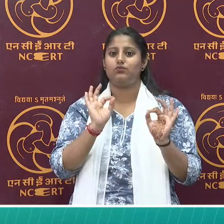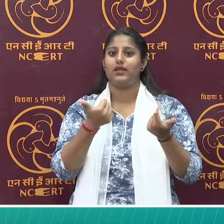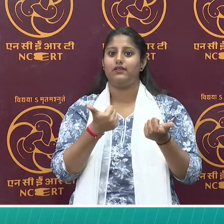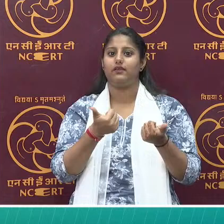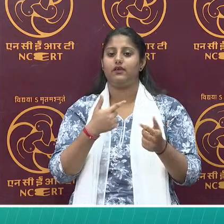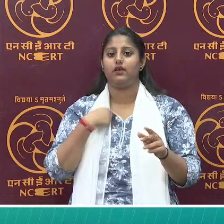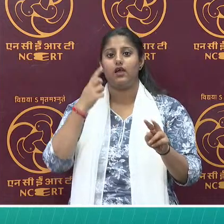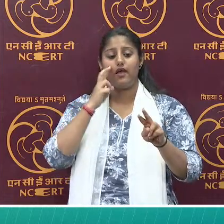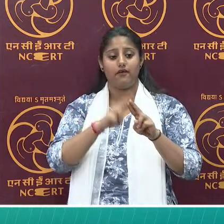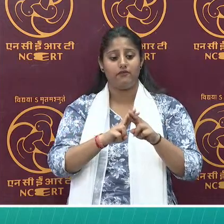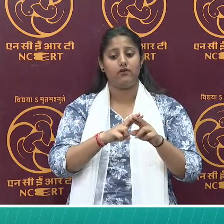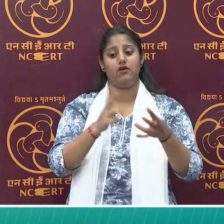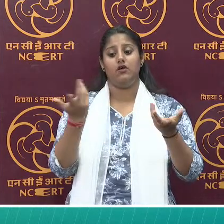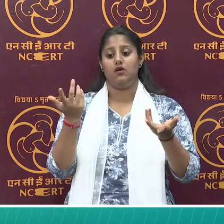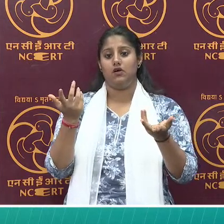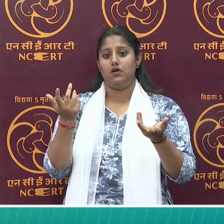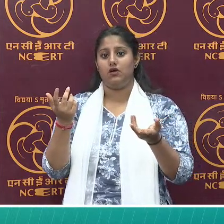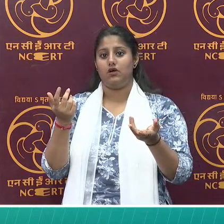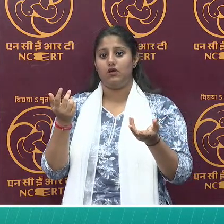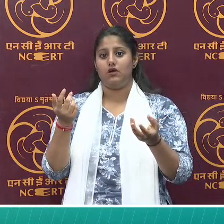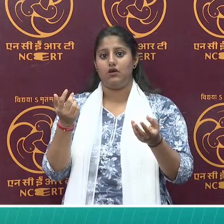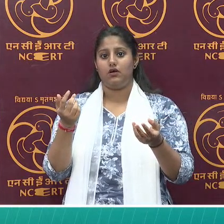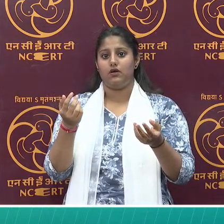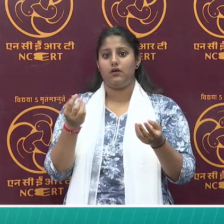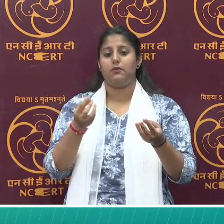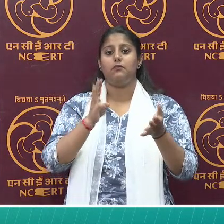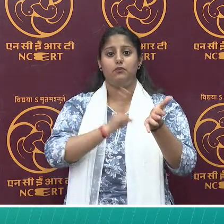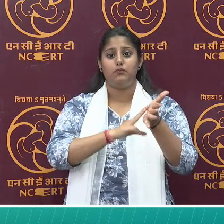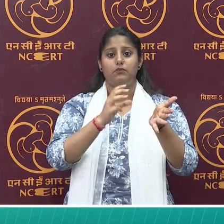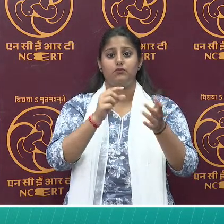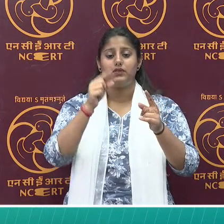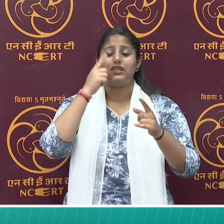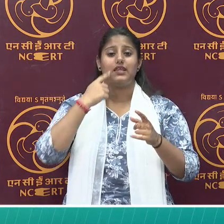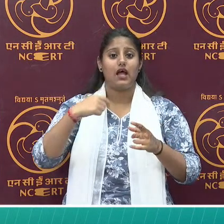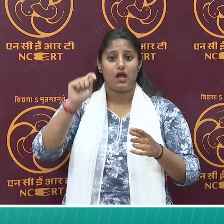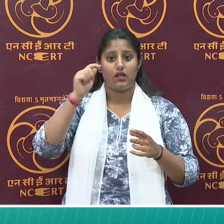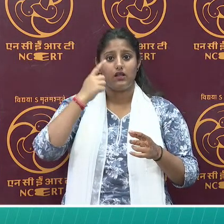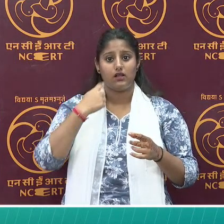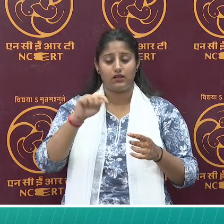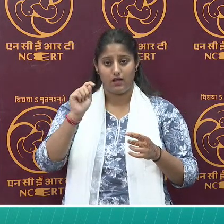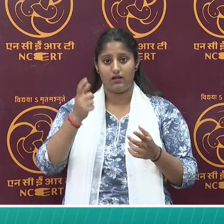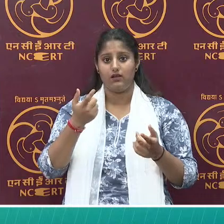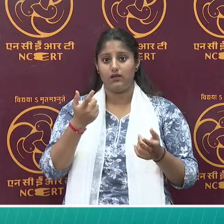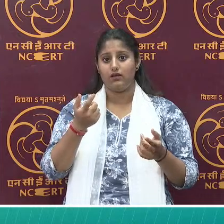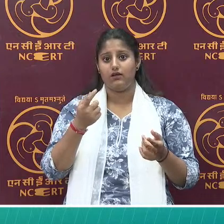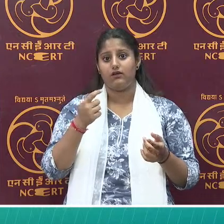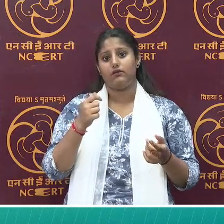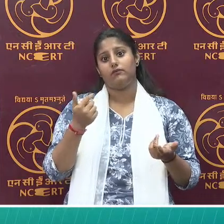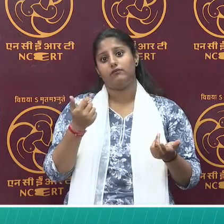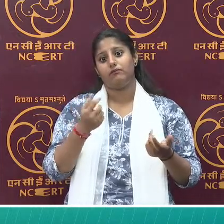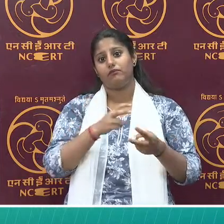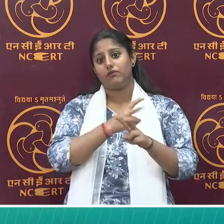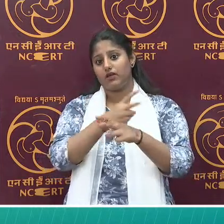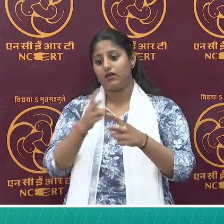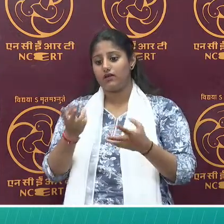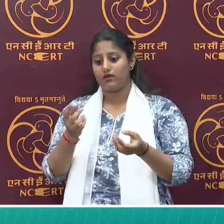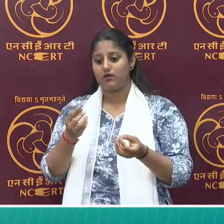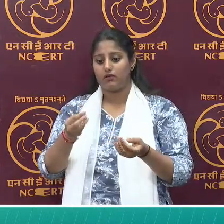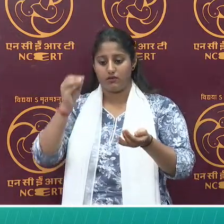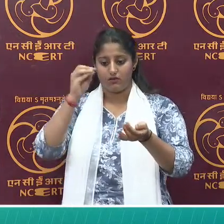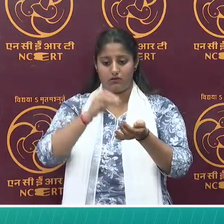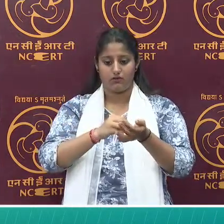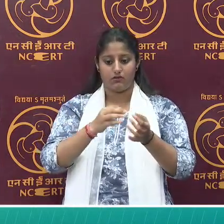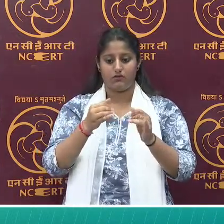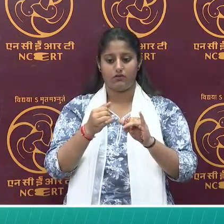we use they say moong dal for making sprouts. Yes, yes, absolutely. So, we put